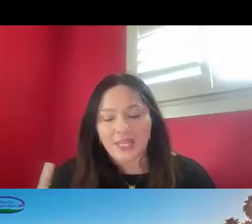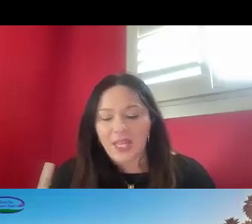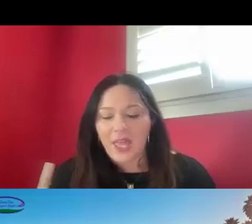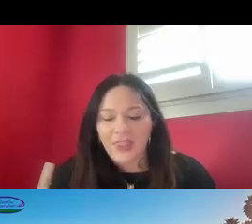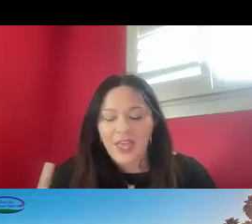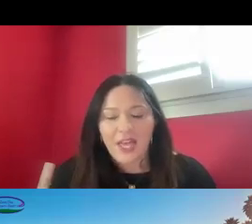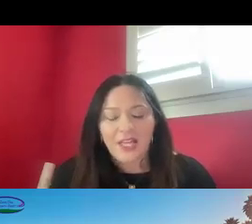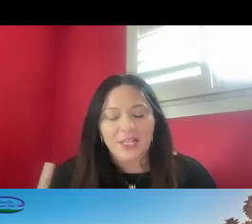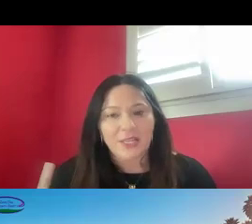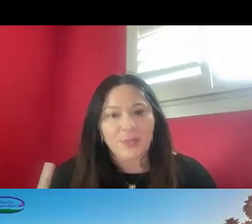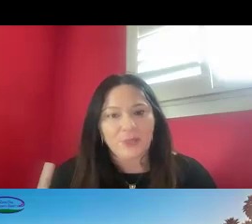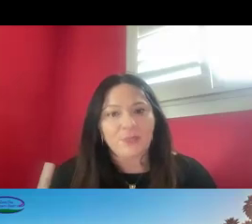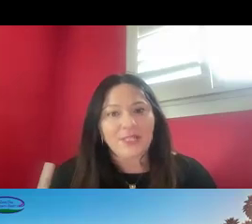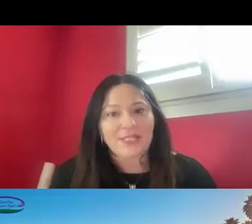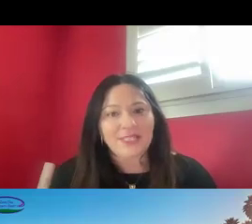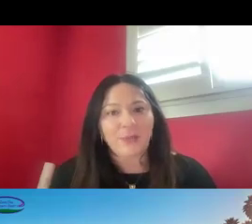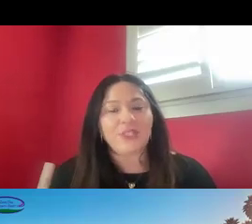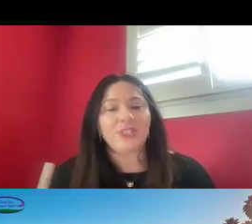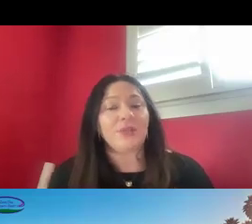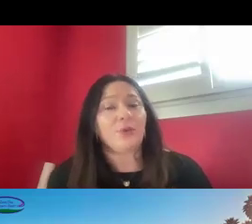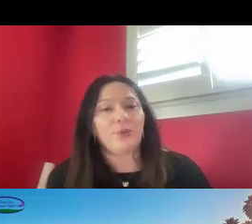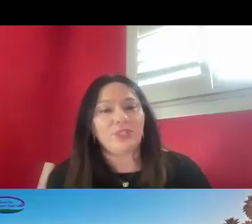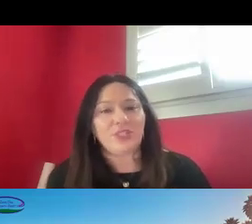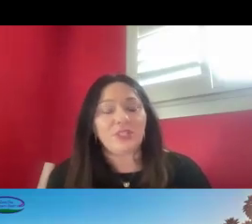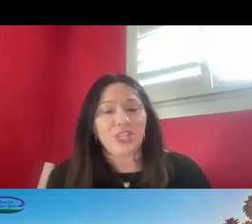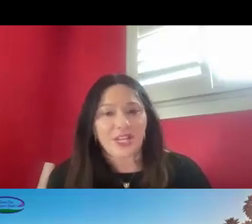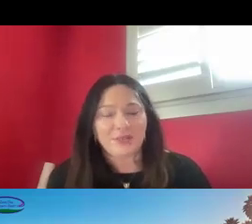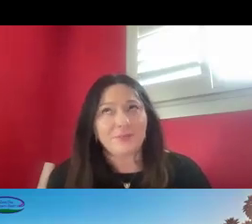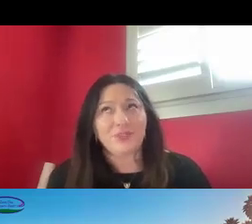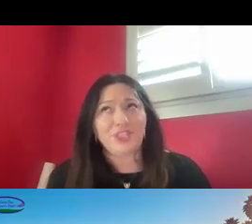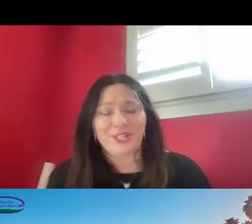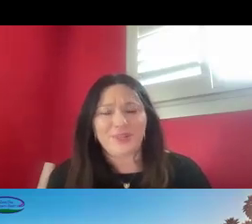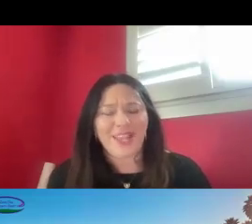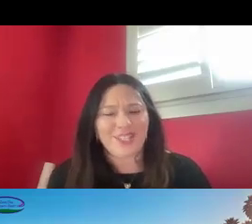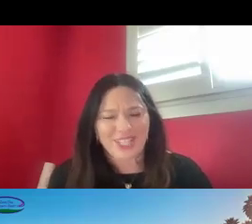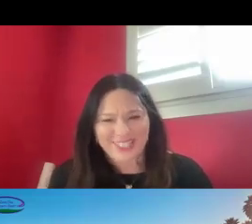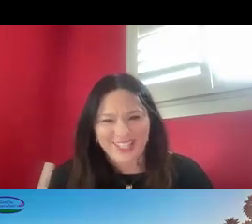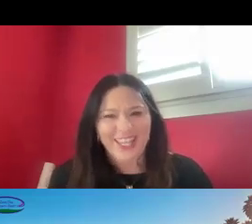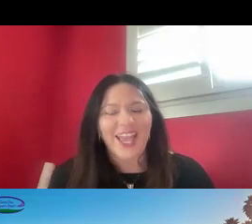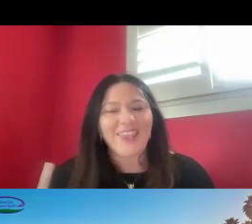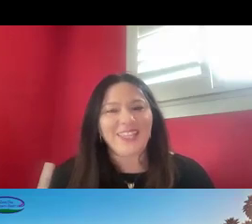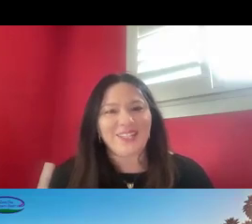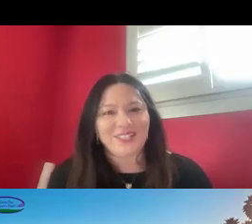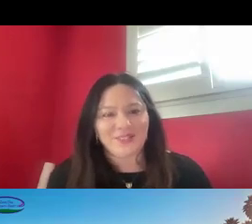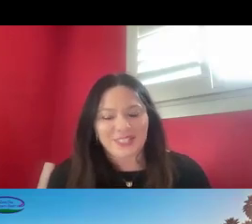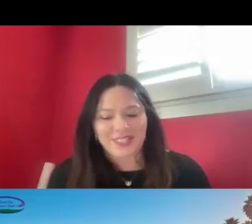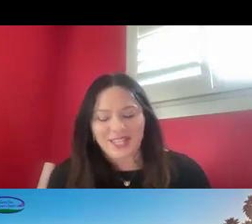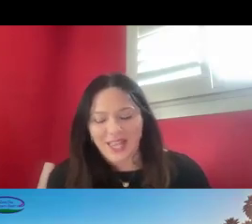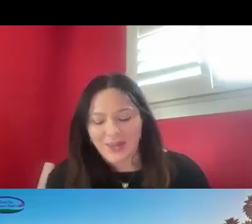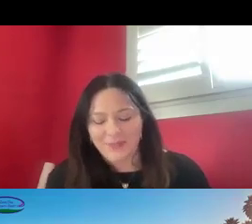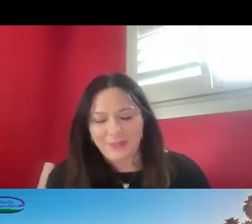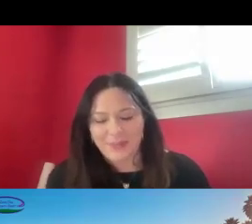Elisa. The Adult Abuse Response System, which is chaired by Jason, and the Legal